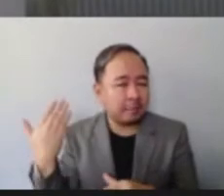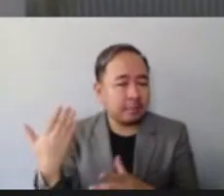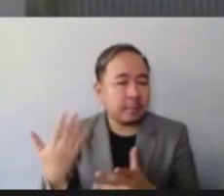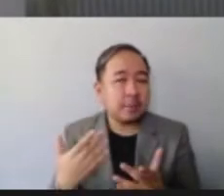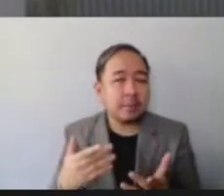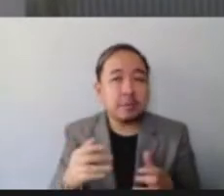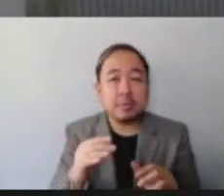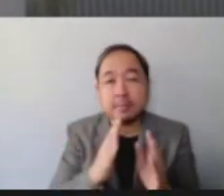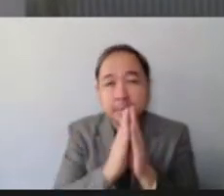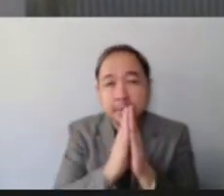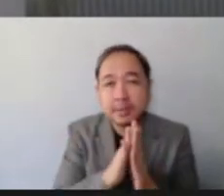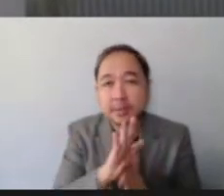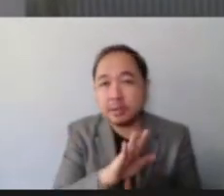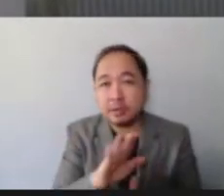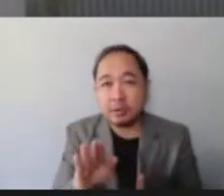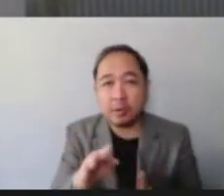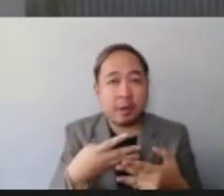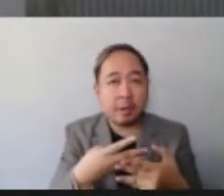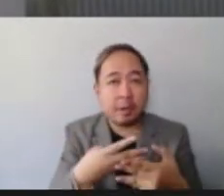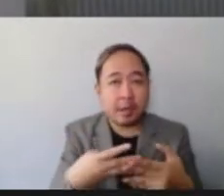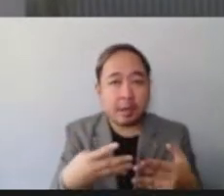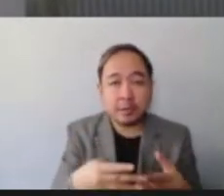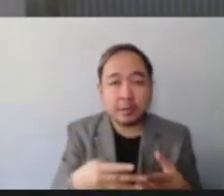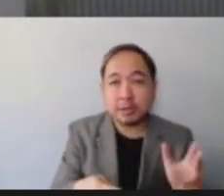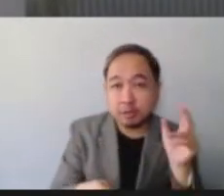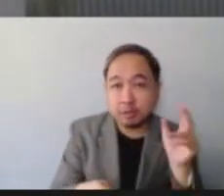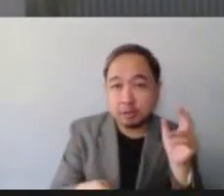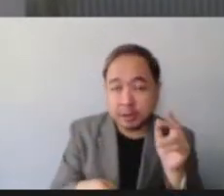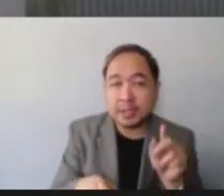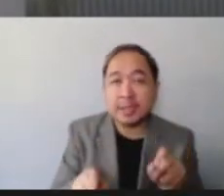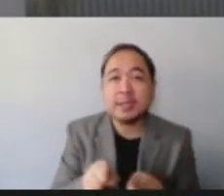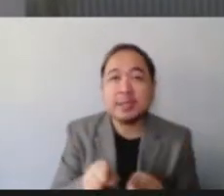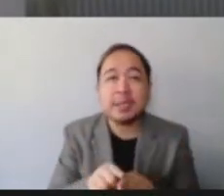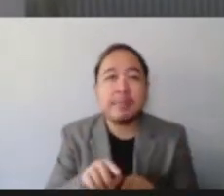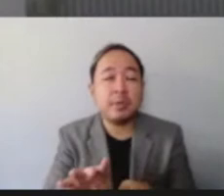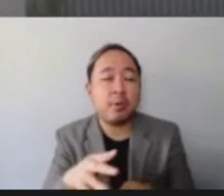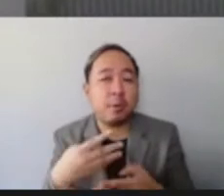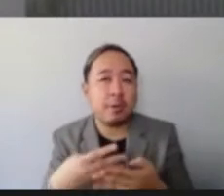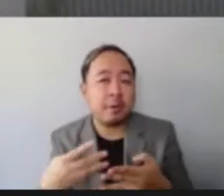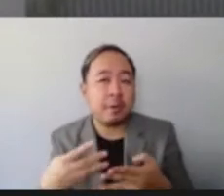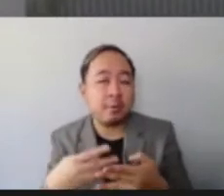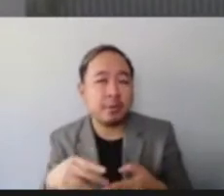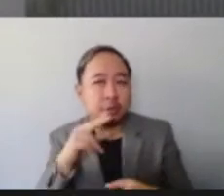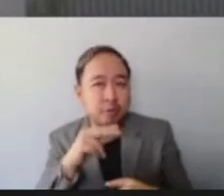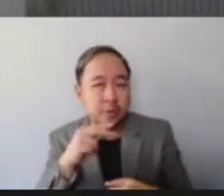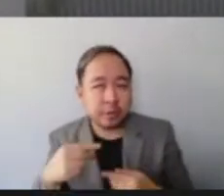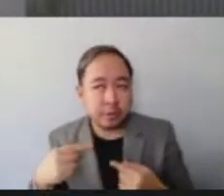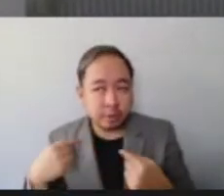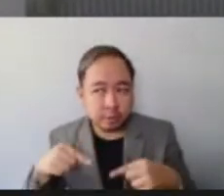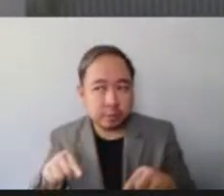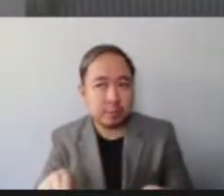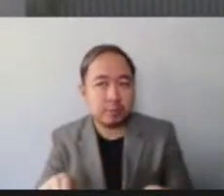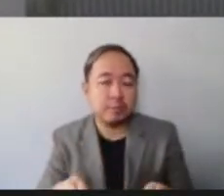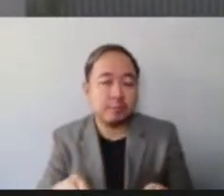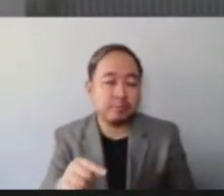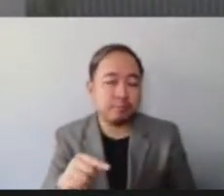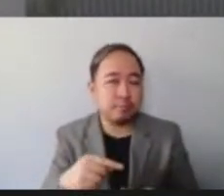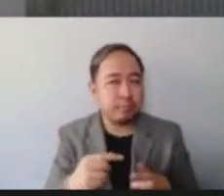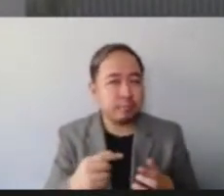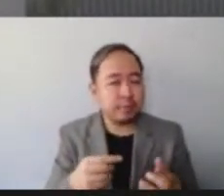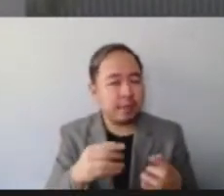to is the same as the language you speak while taking the floor thank you chair